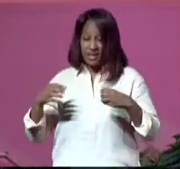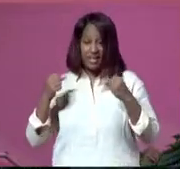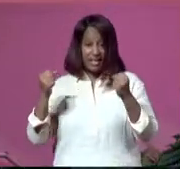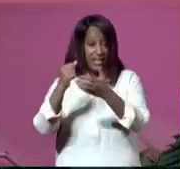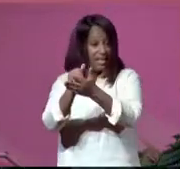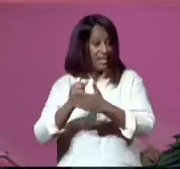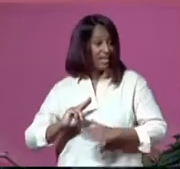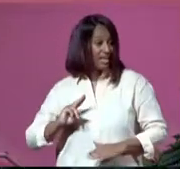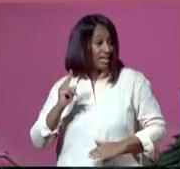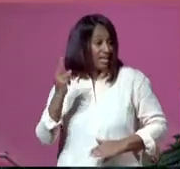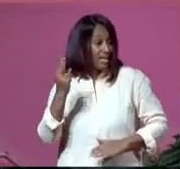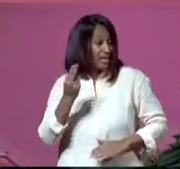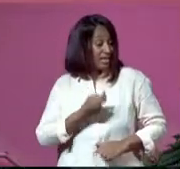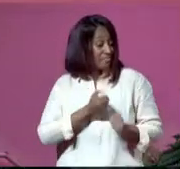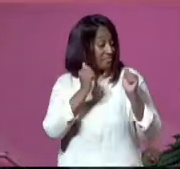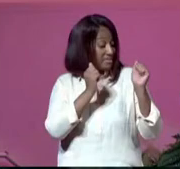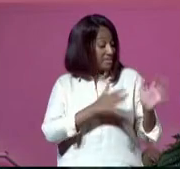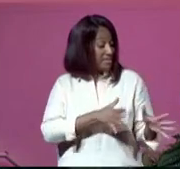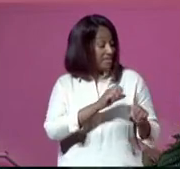us put some stuff down.